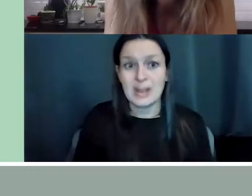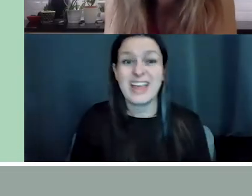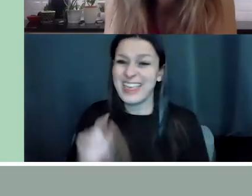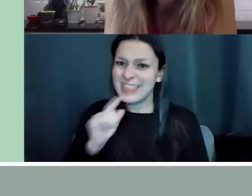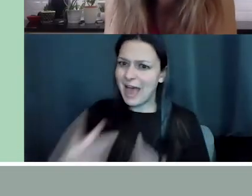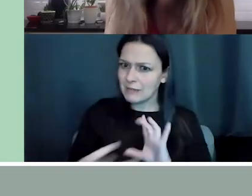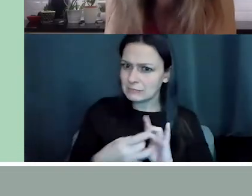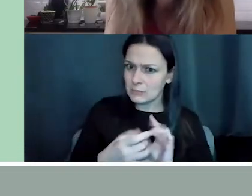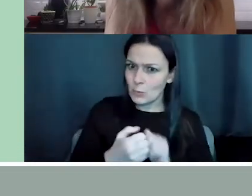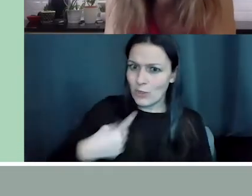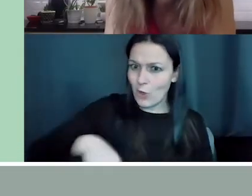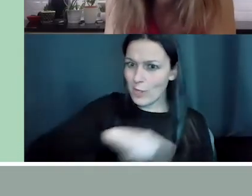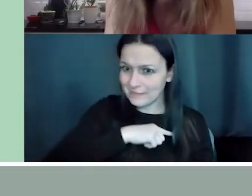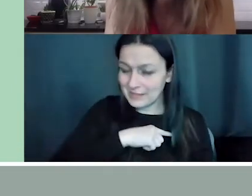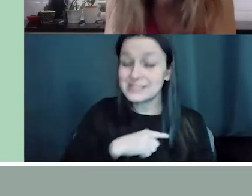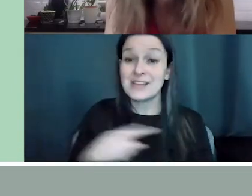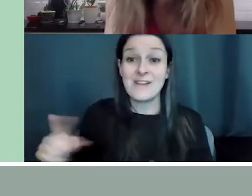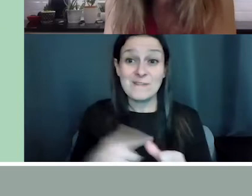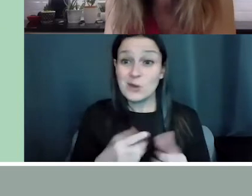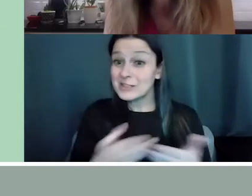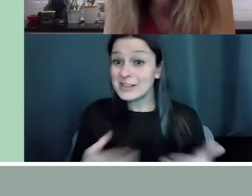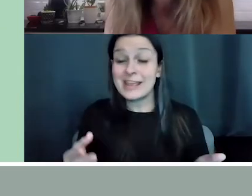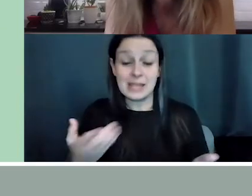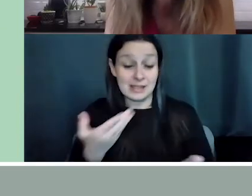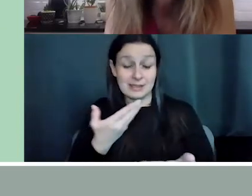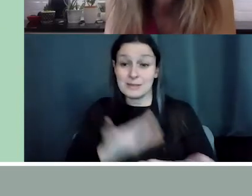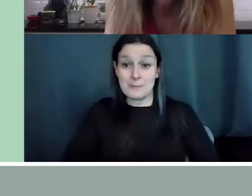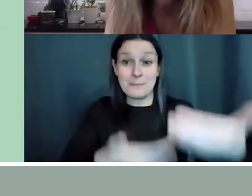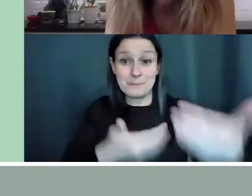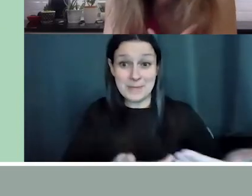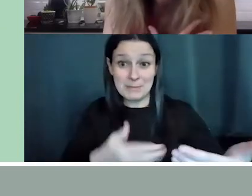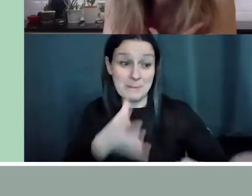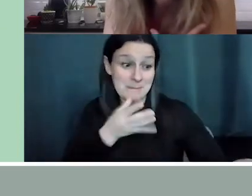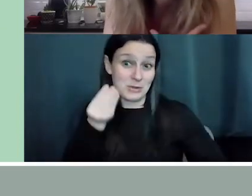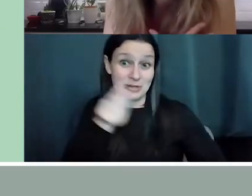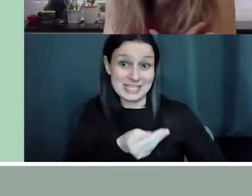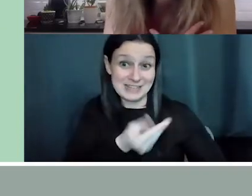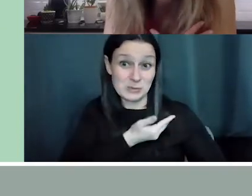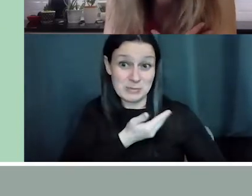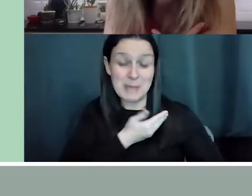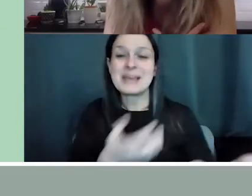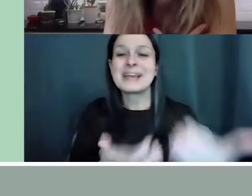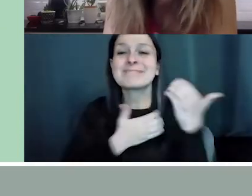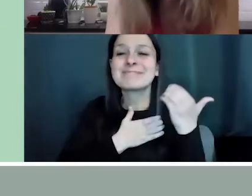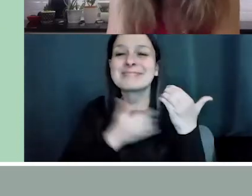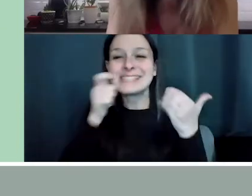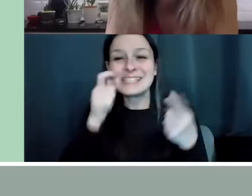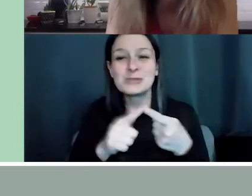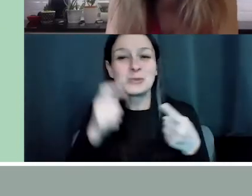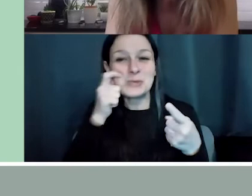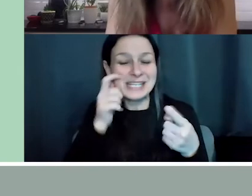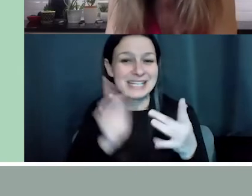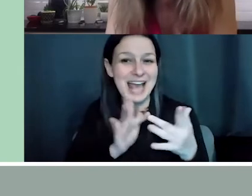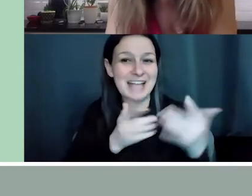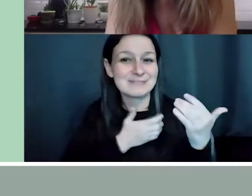us because the very first thing a mother gives to her child after skin-to-skin contact is